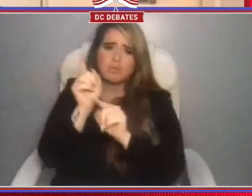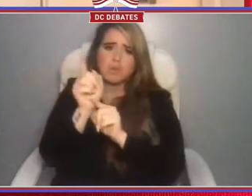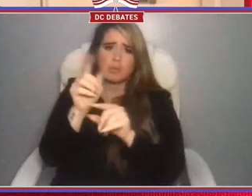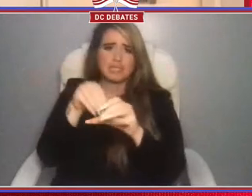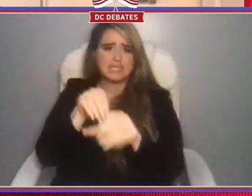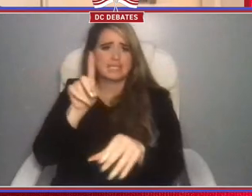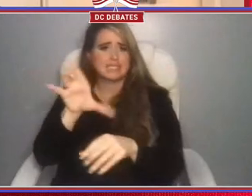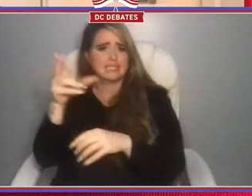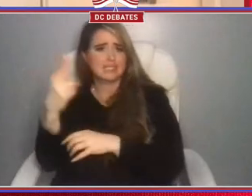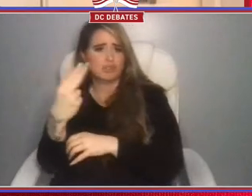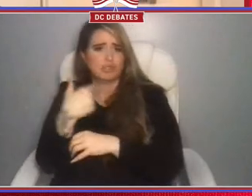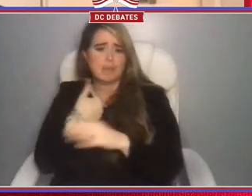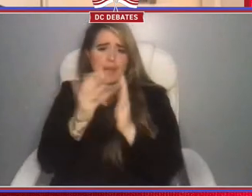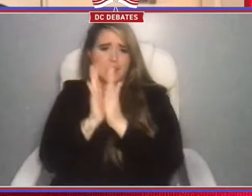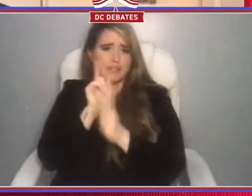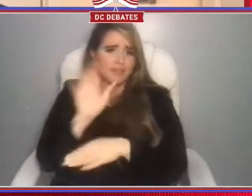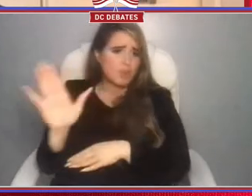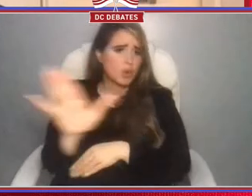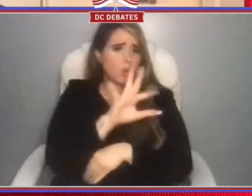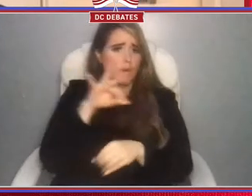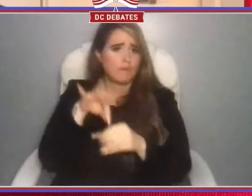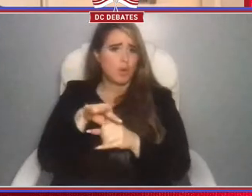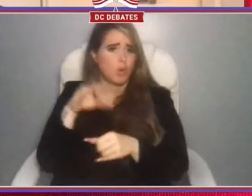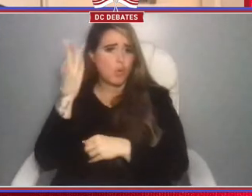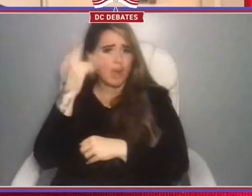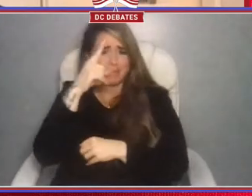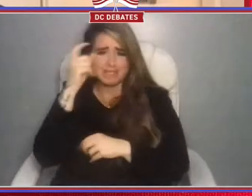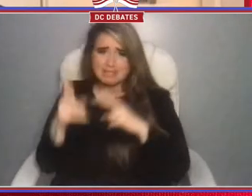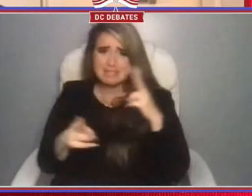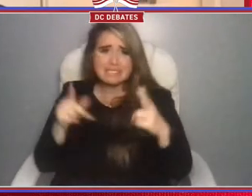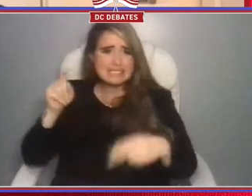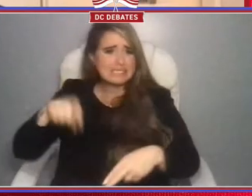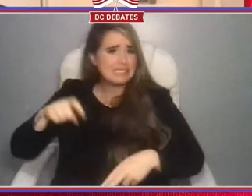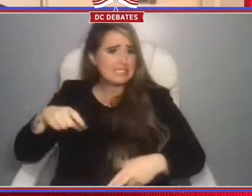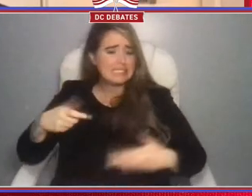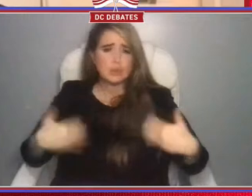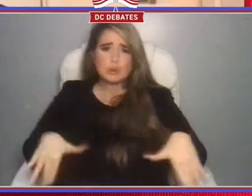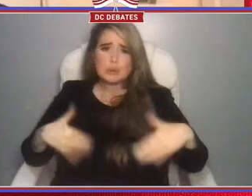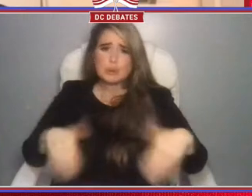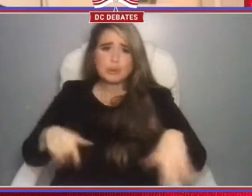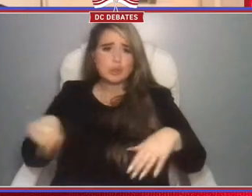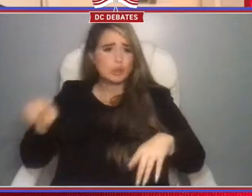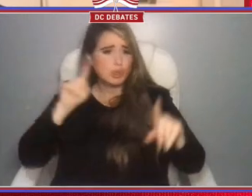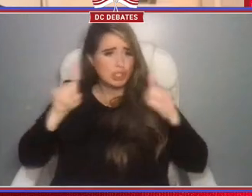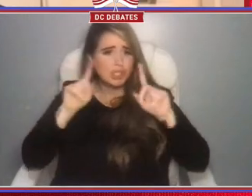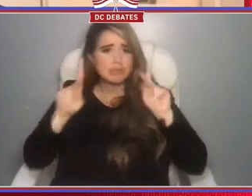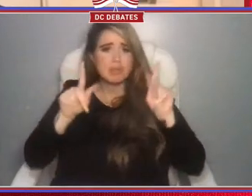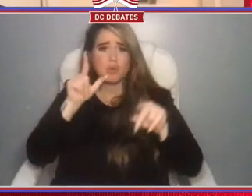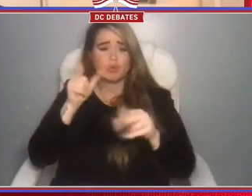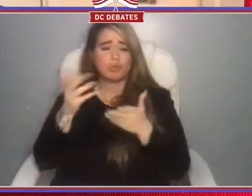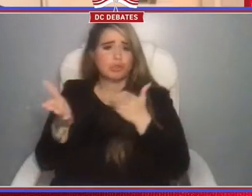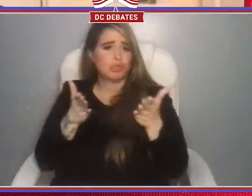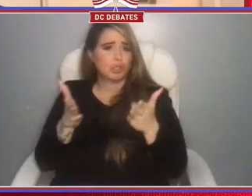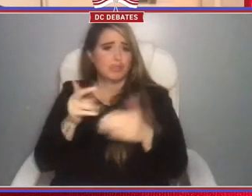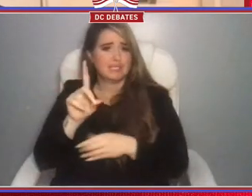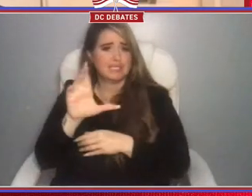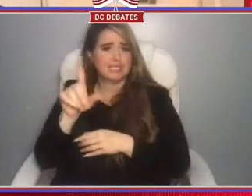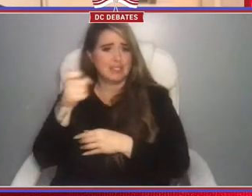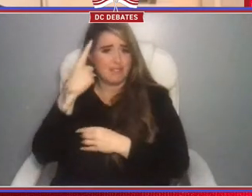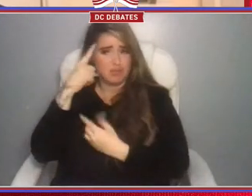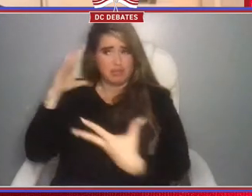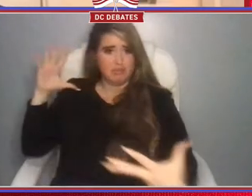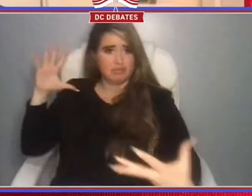asking for your vote, because of urgency. You've heard from people that have served on DC government for a combined total of